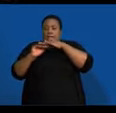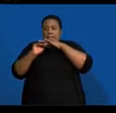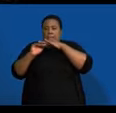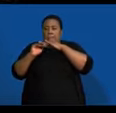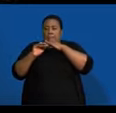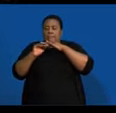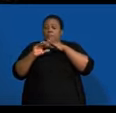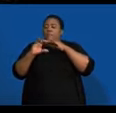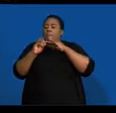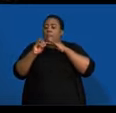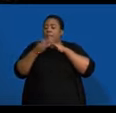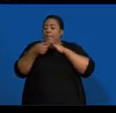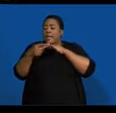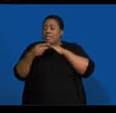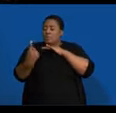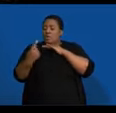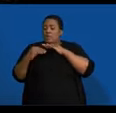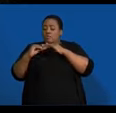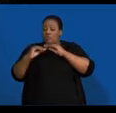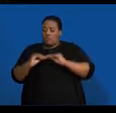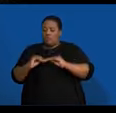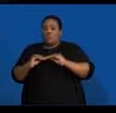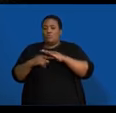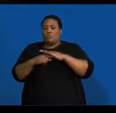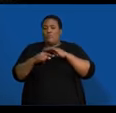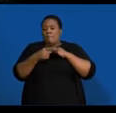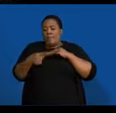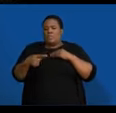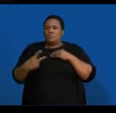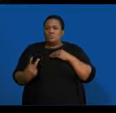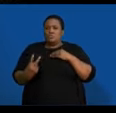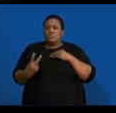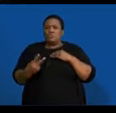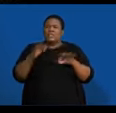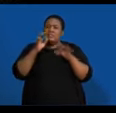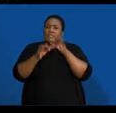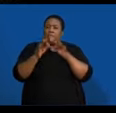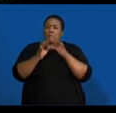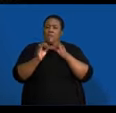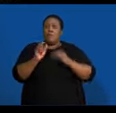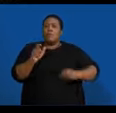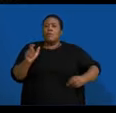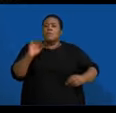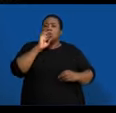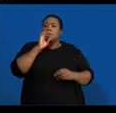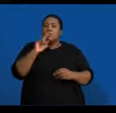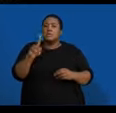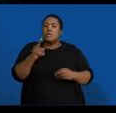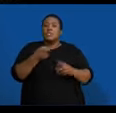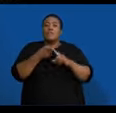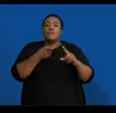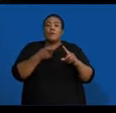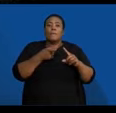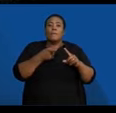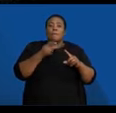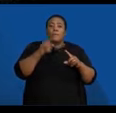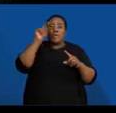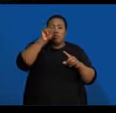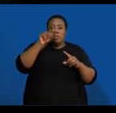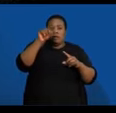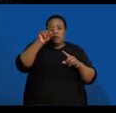moving from minus 1 being at minus 2. So in simple terms, it means that from here up until